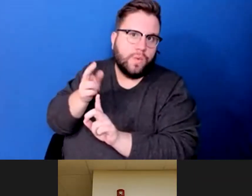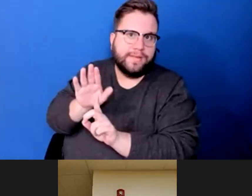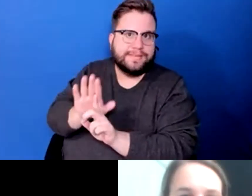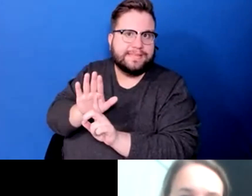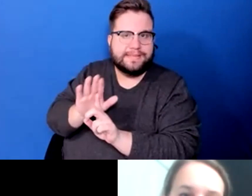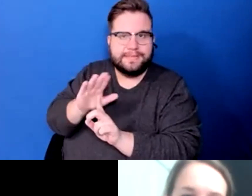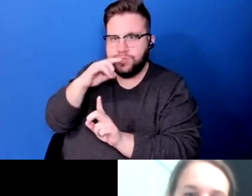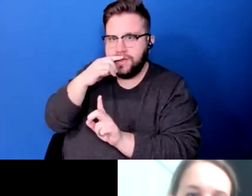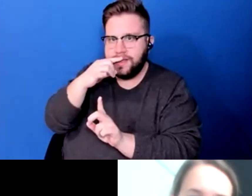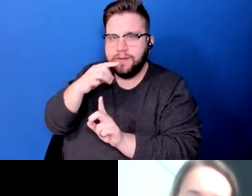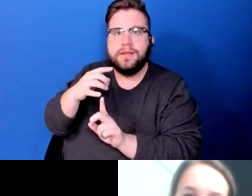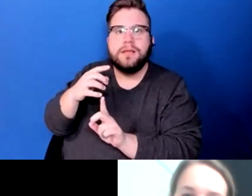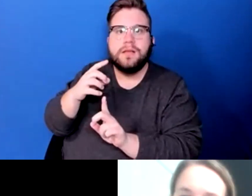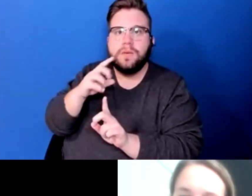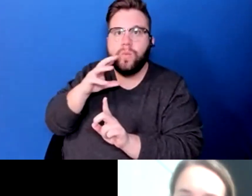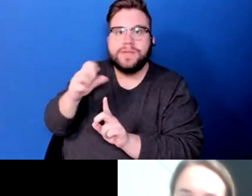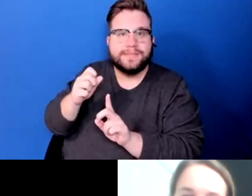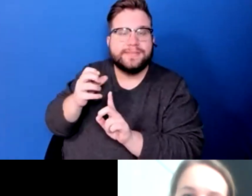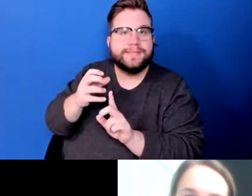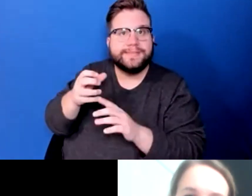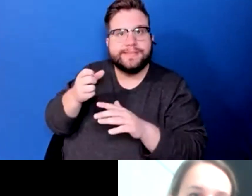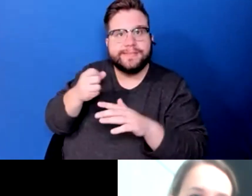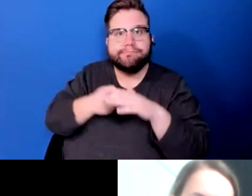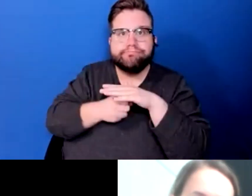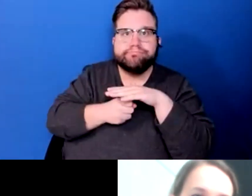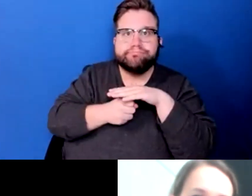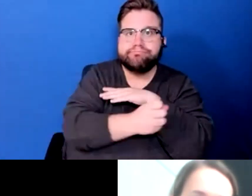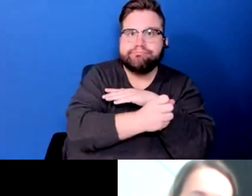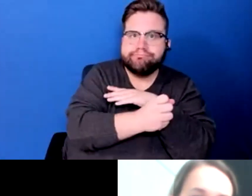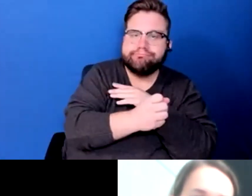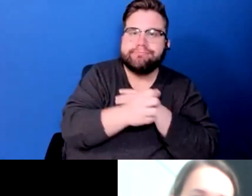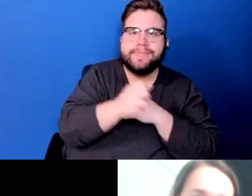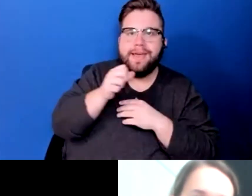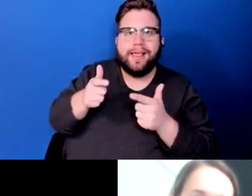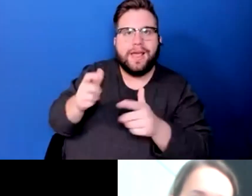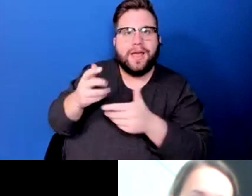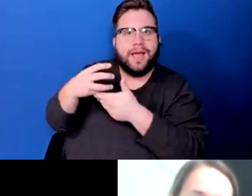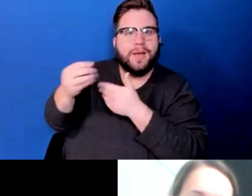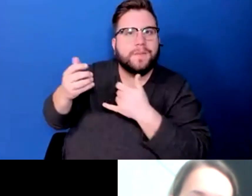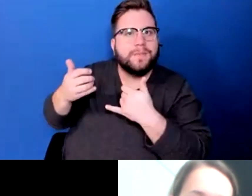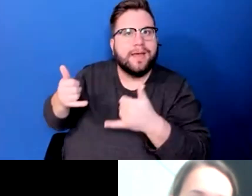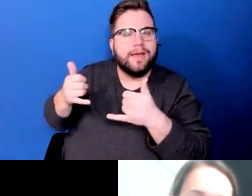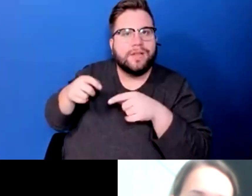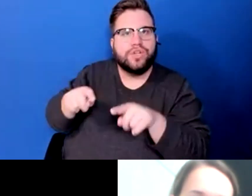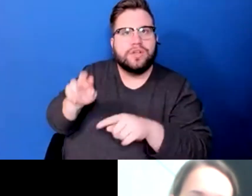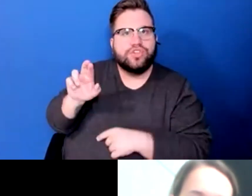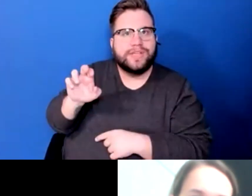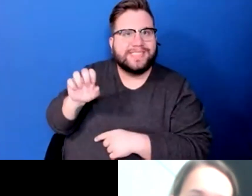was kept in from recess. And I think that by inference that